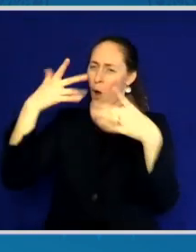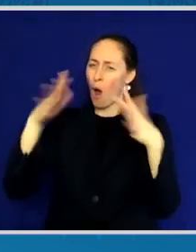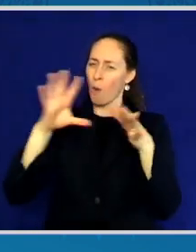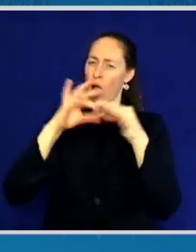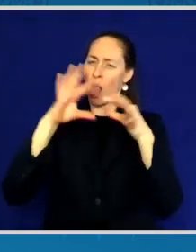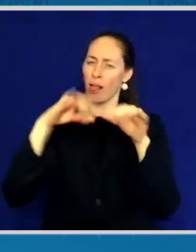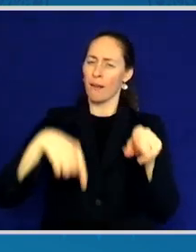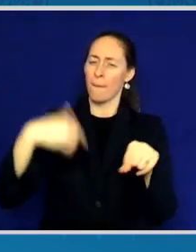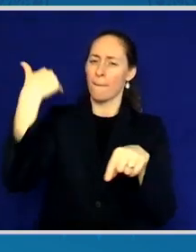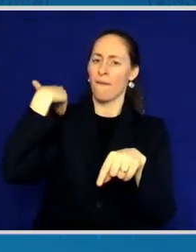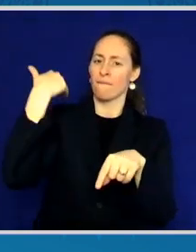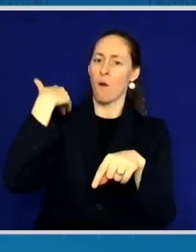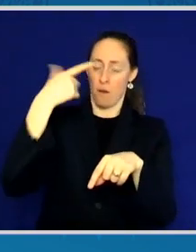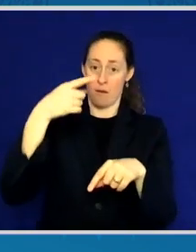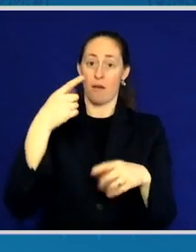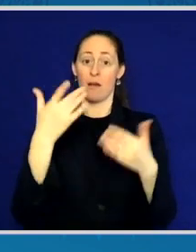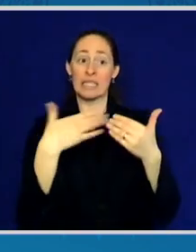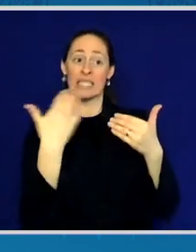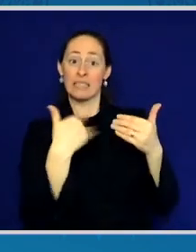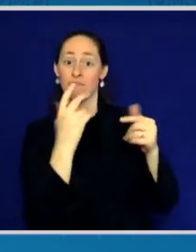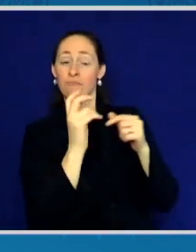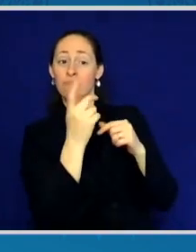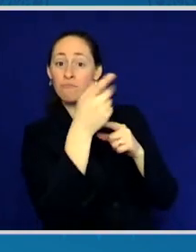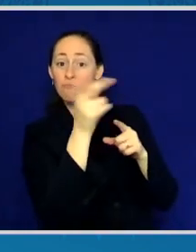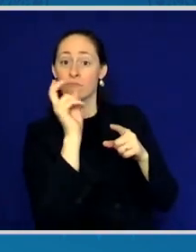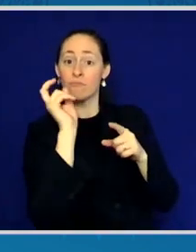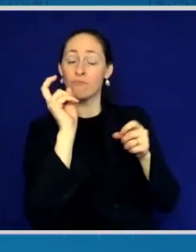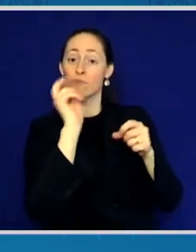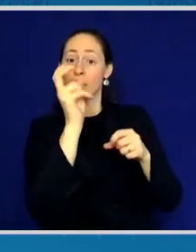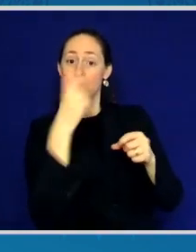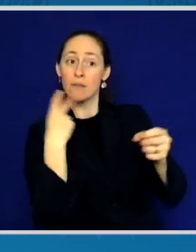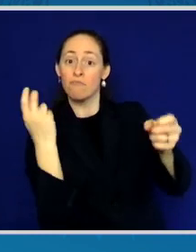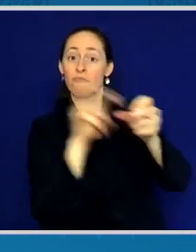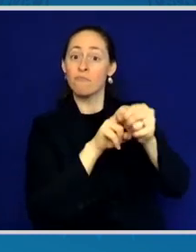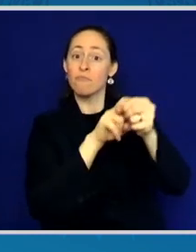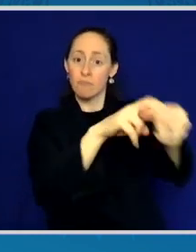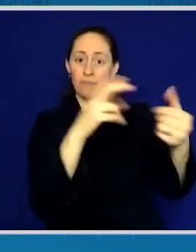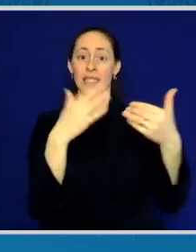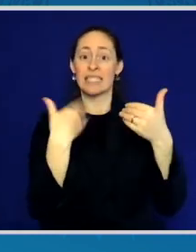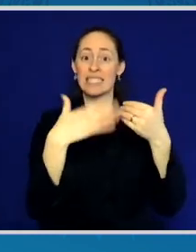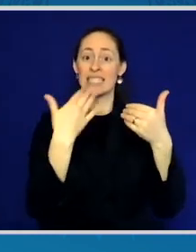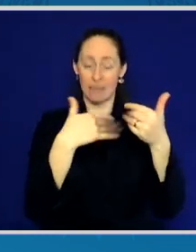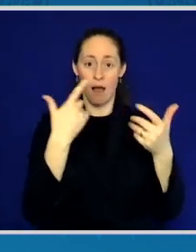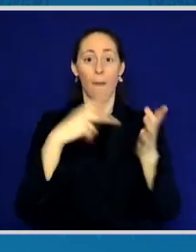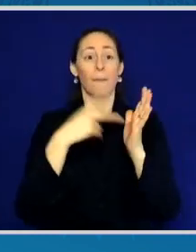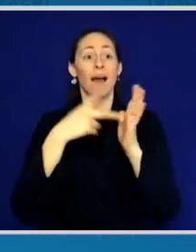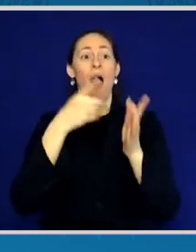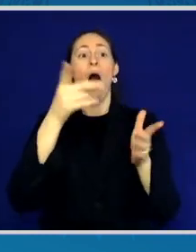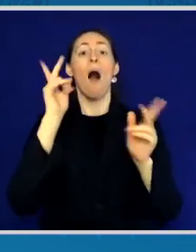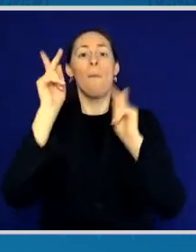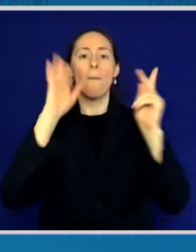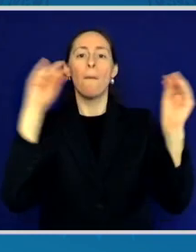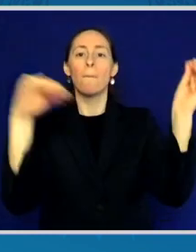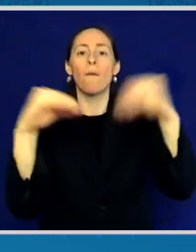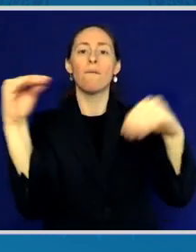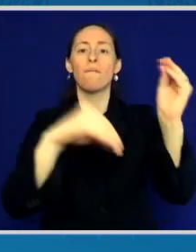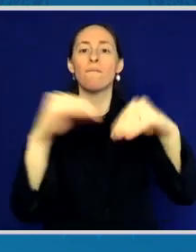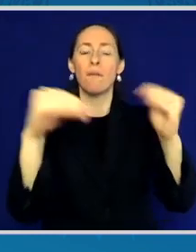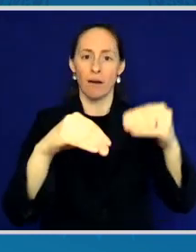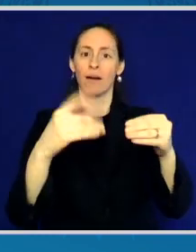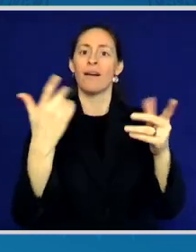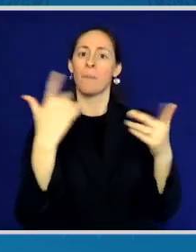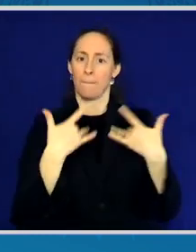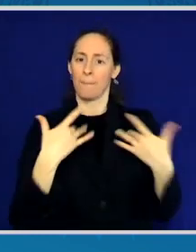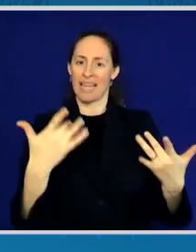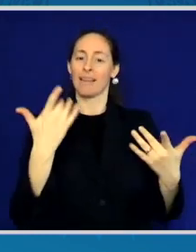is accessible is where development happens. People live there, businesses can open there and operate there, and the data across the